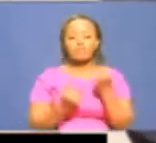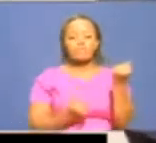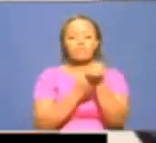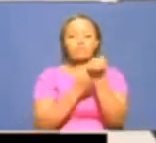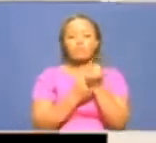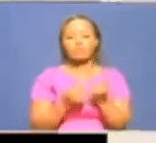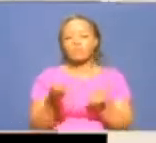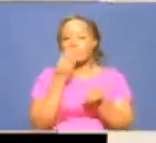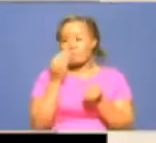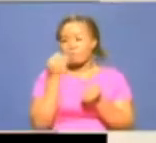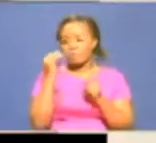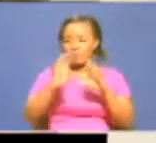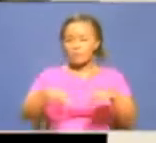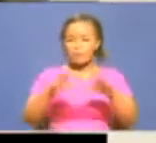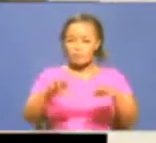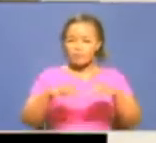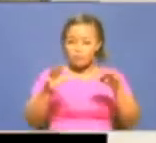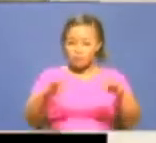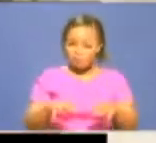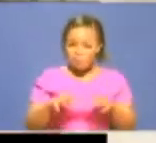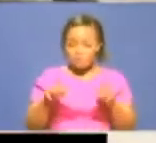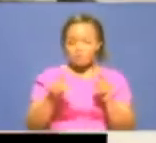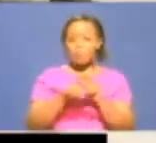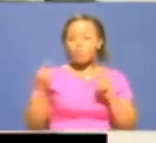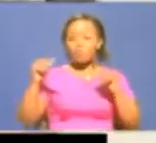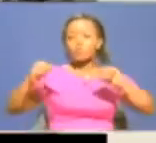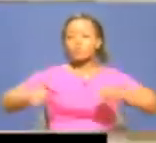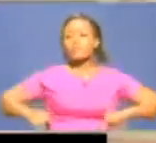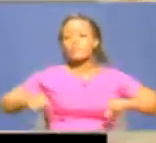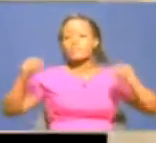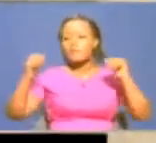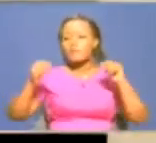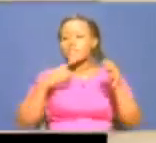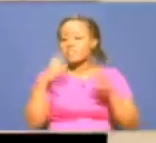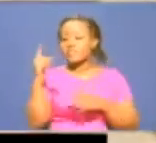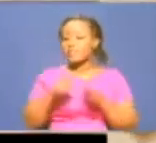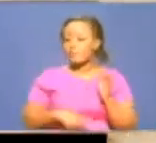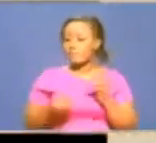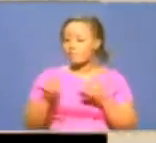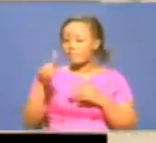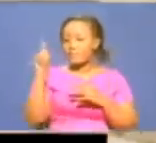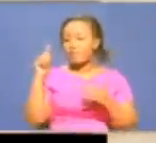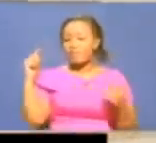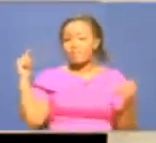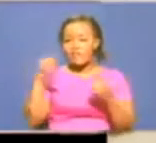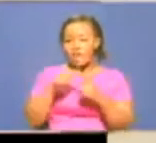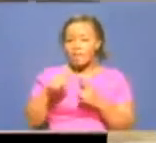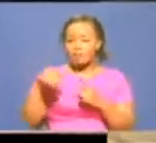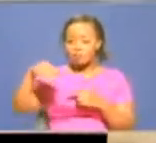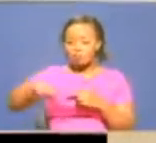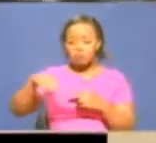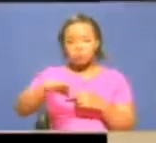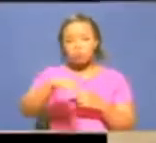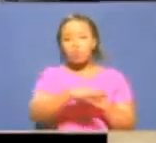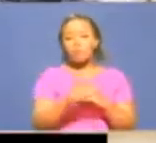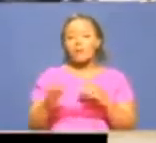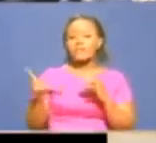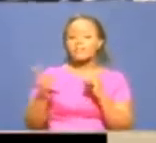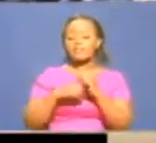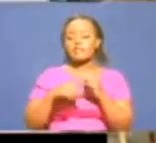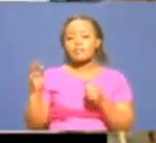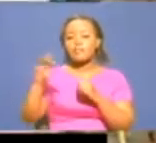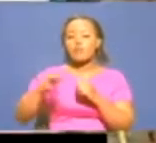part, Kenya Forest Service Chairman Peter Kimathi Kinyua said they intend to plant 6 million trees in 6 years, as